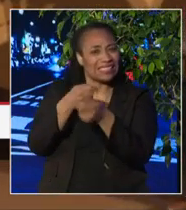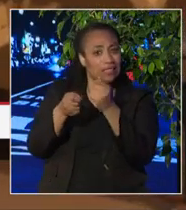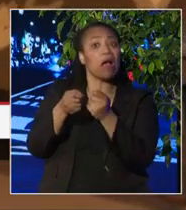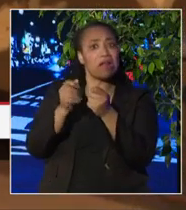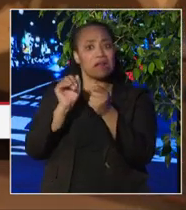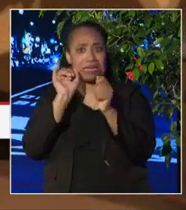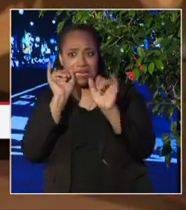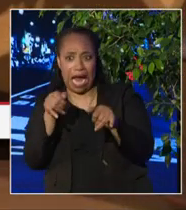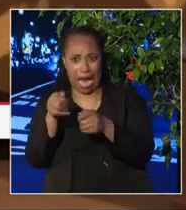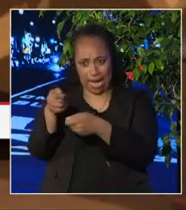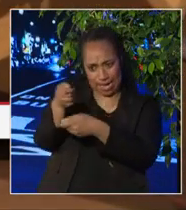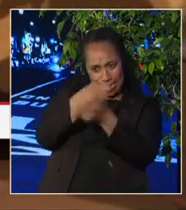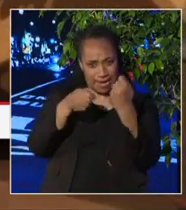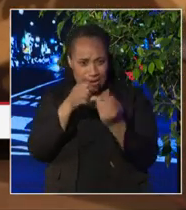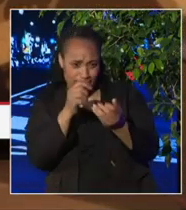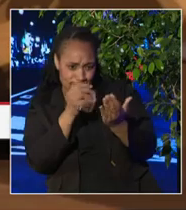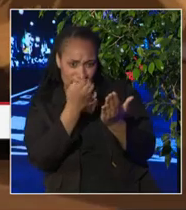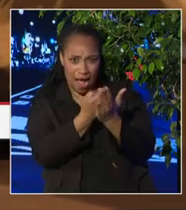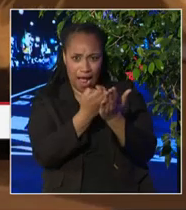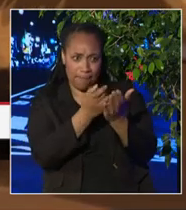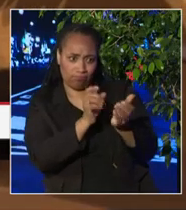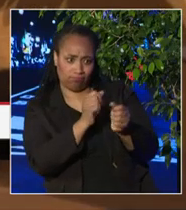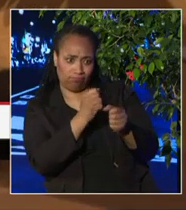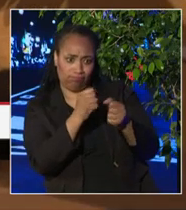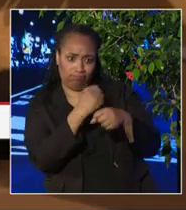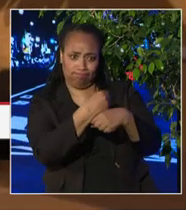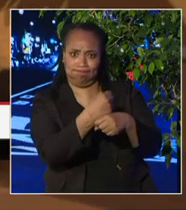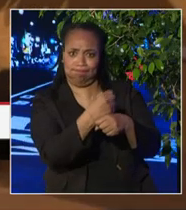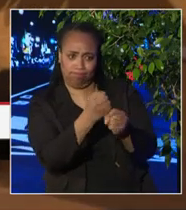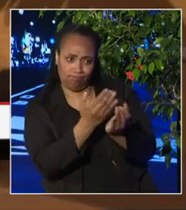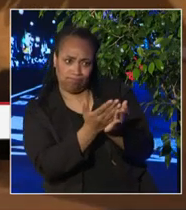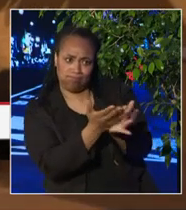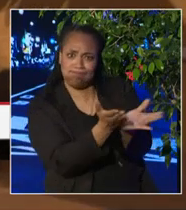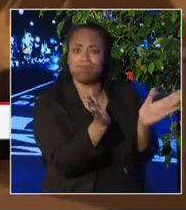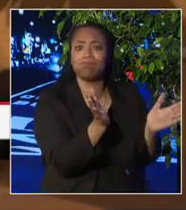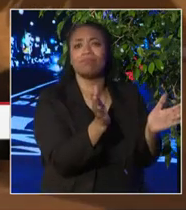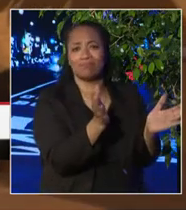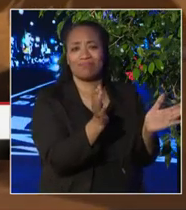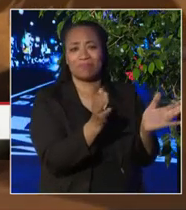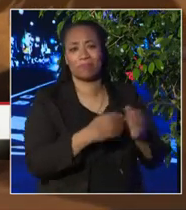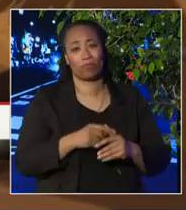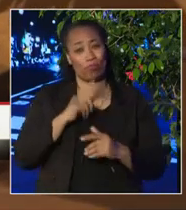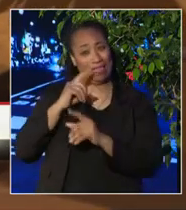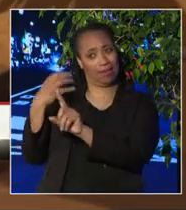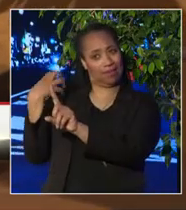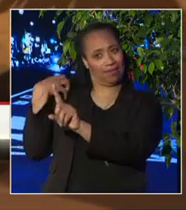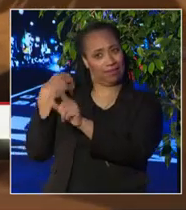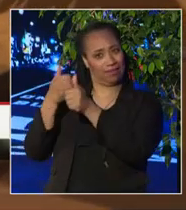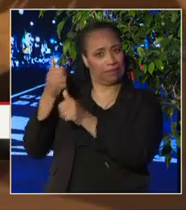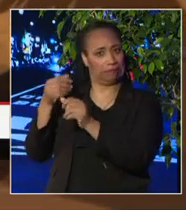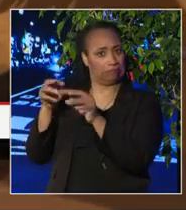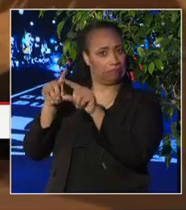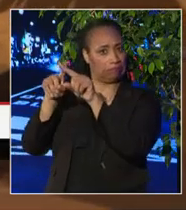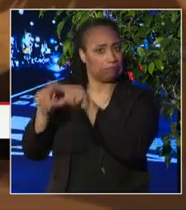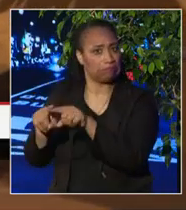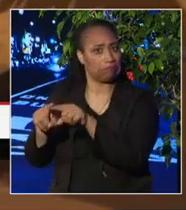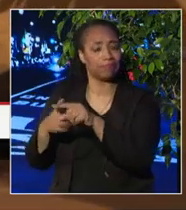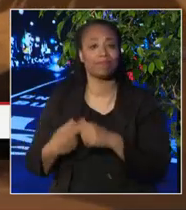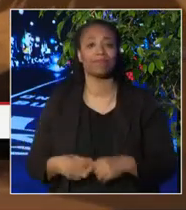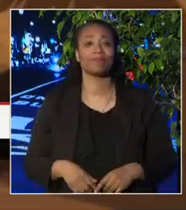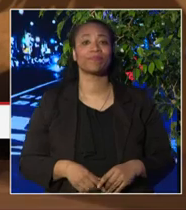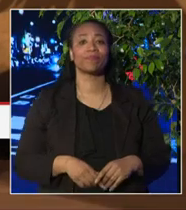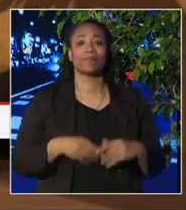residents. So we know what those numbers are. We know who those people